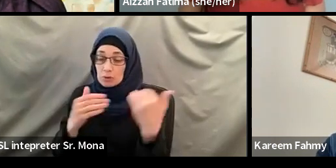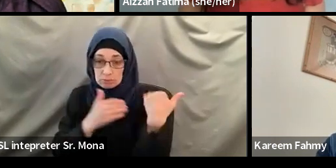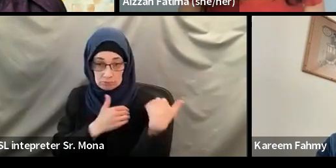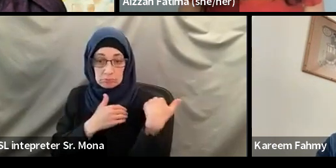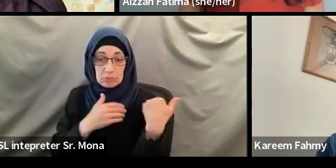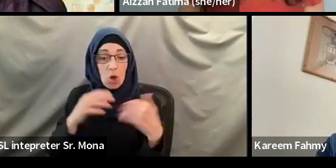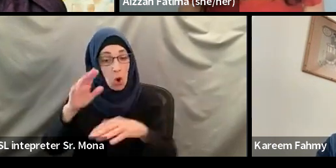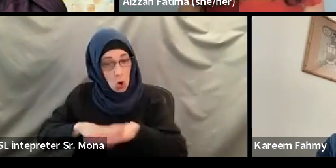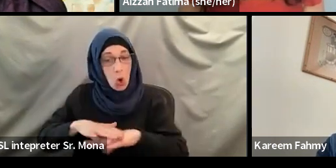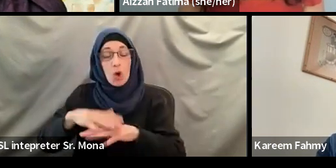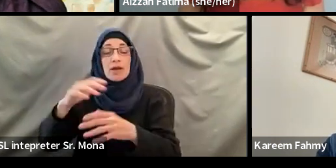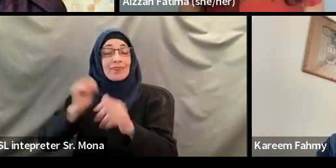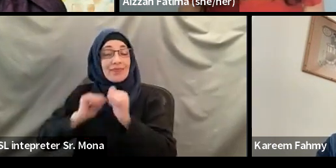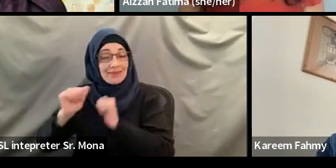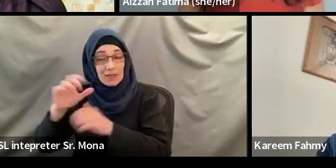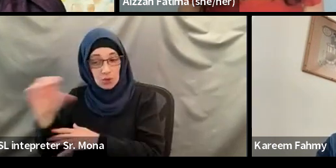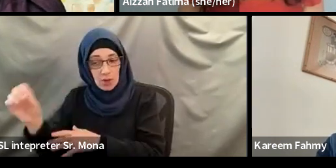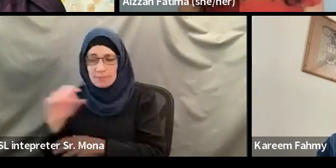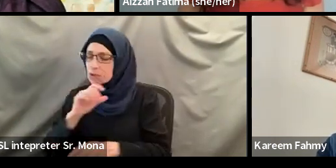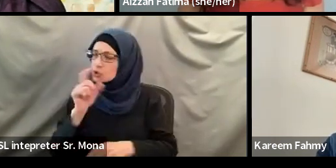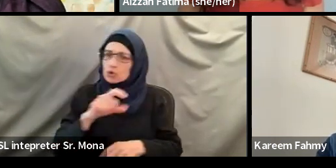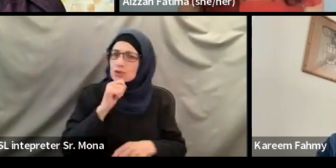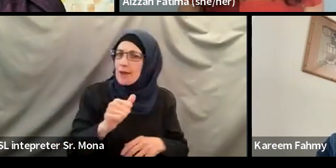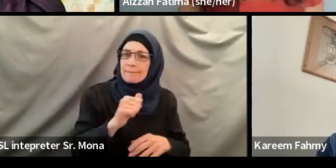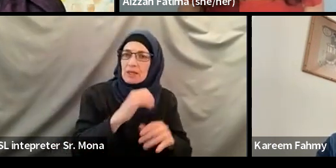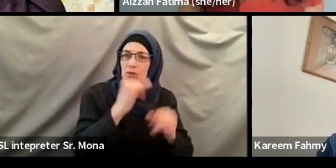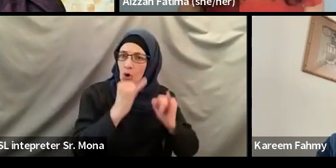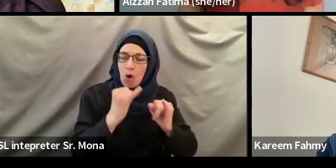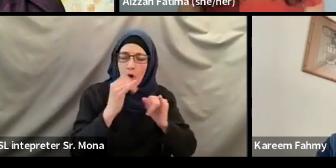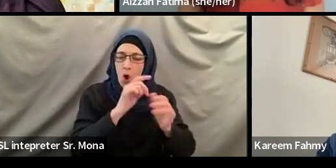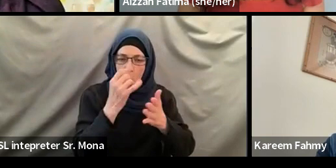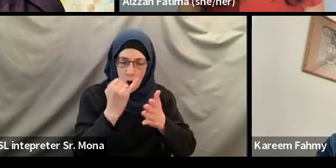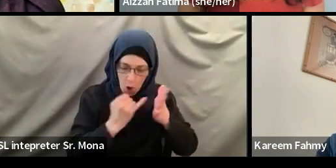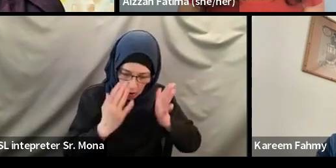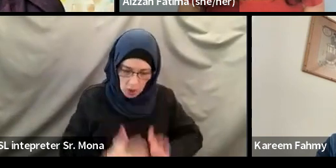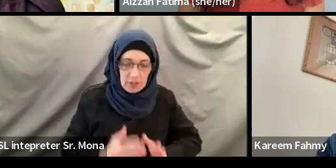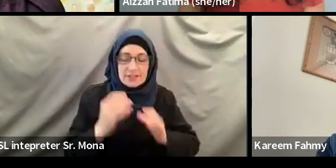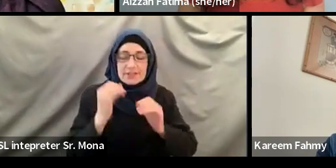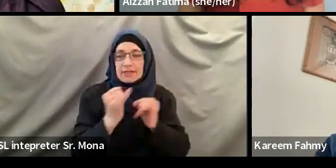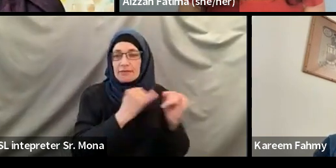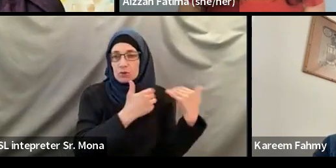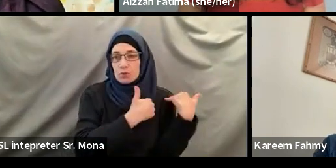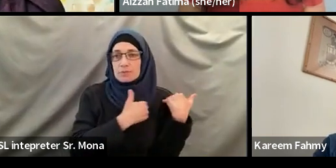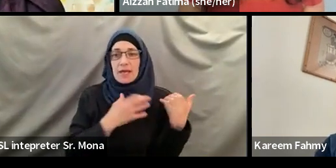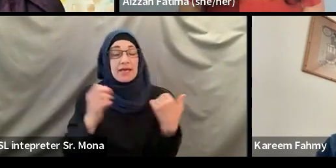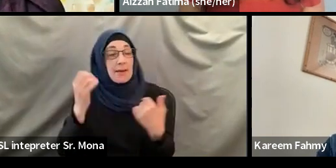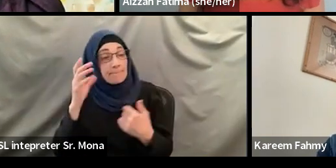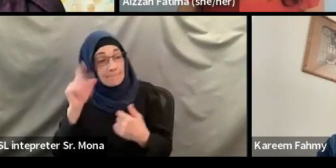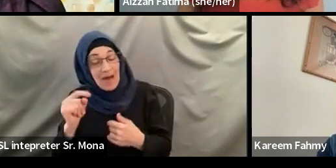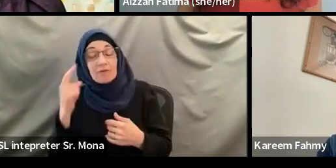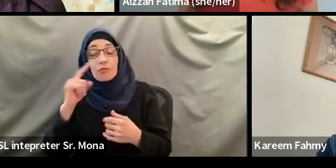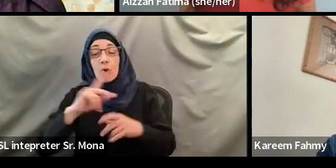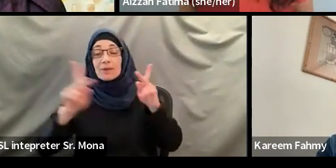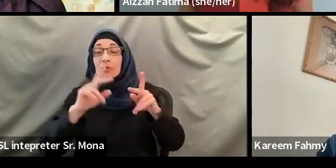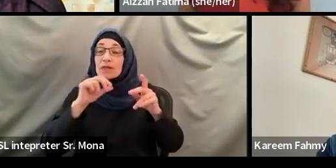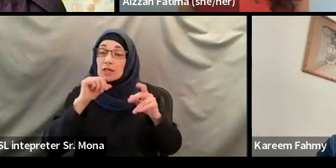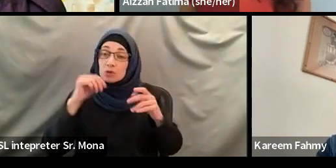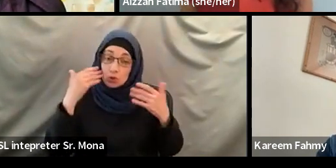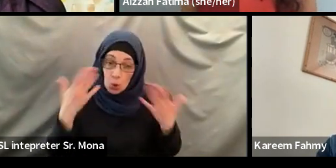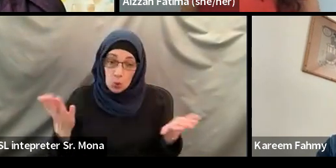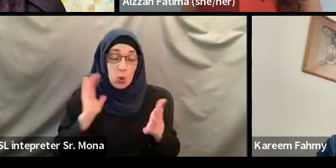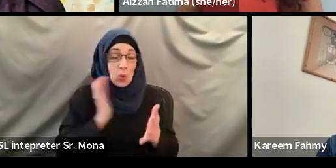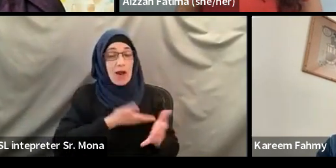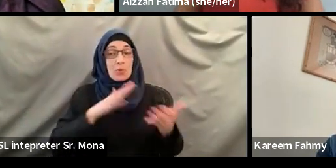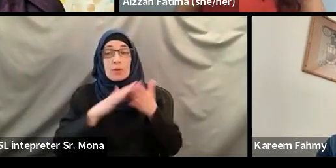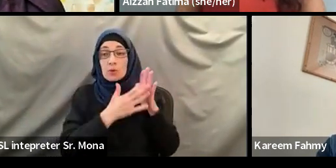artist's responsibility. But when someone doesn't know what our community layout is, like the very least we could do is give them an overview of how